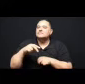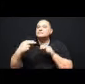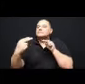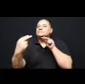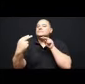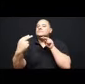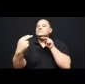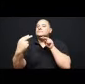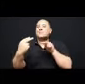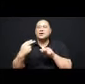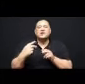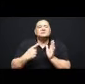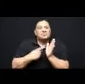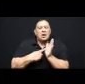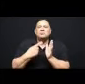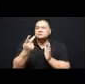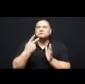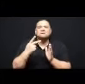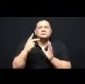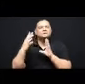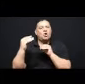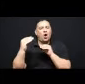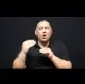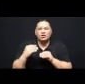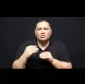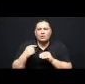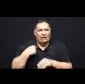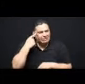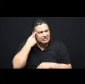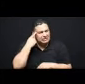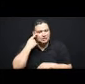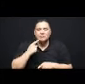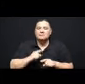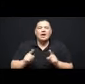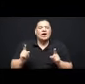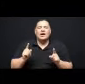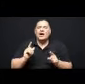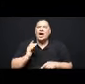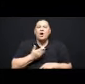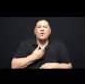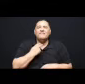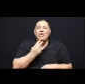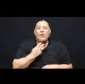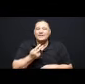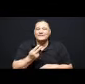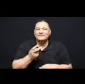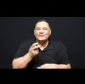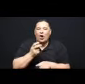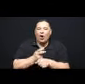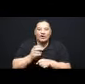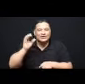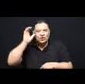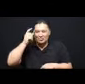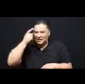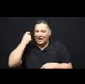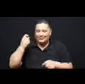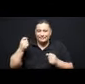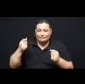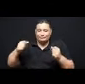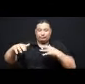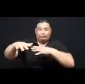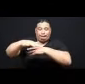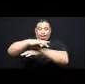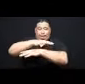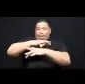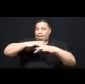I think, but our voices mostly got lost in the sea of people and traffic